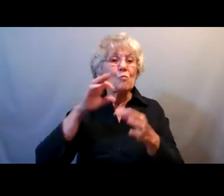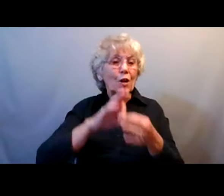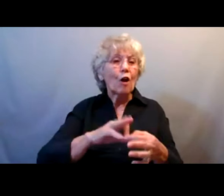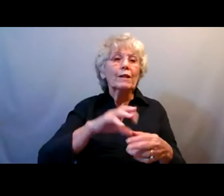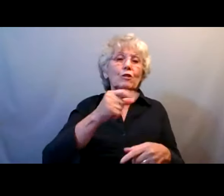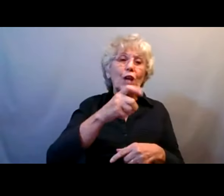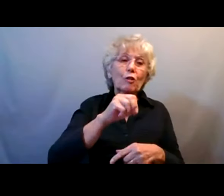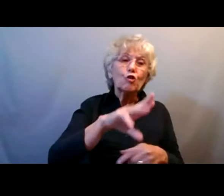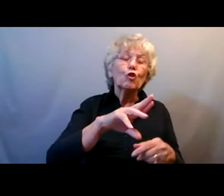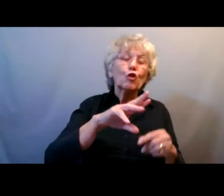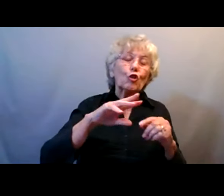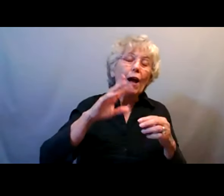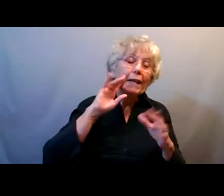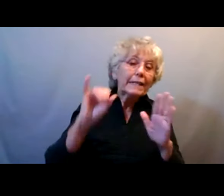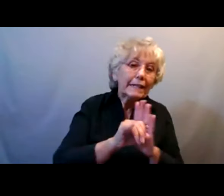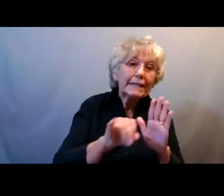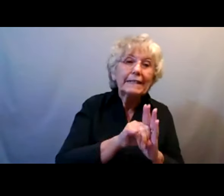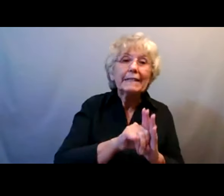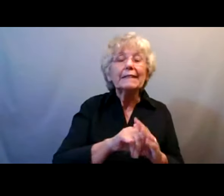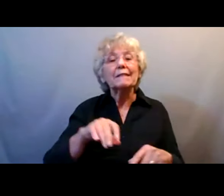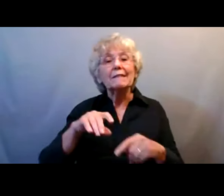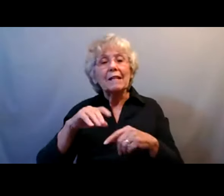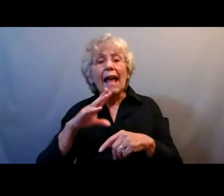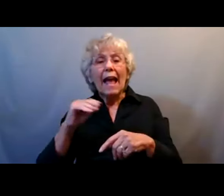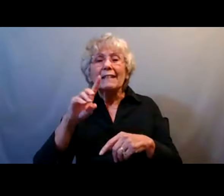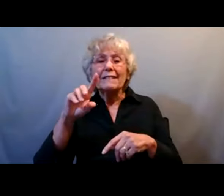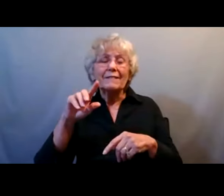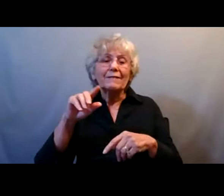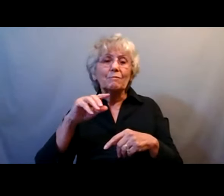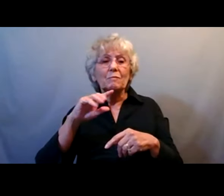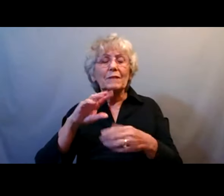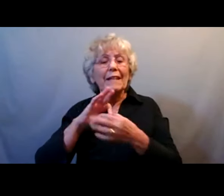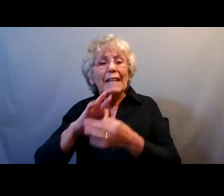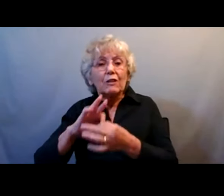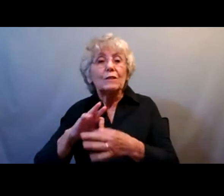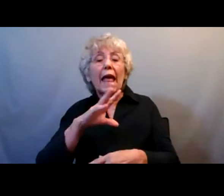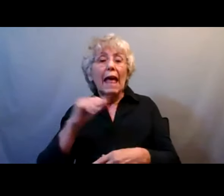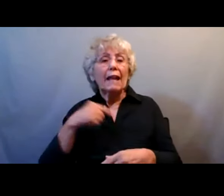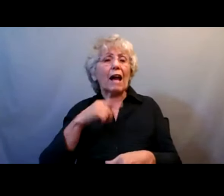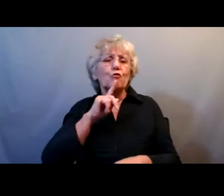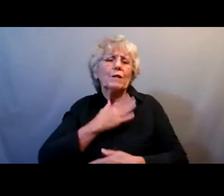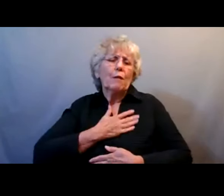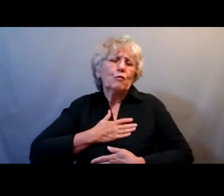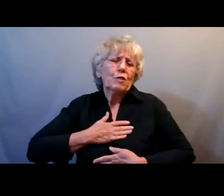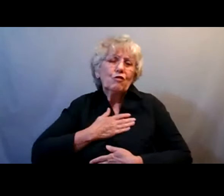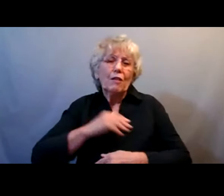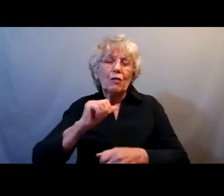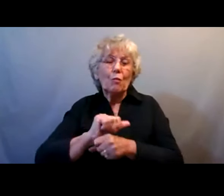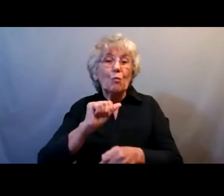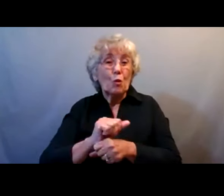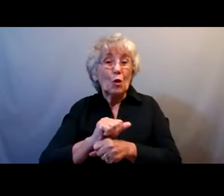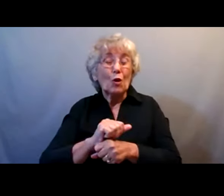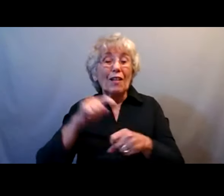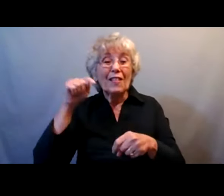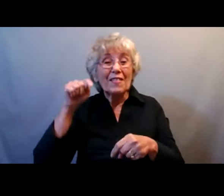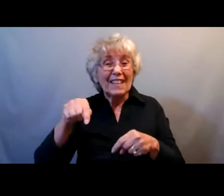think there's always a lot of work to be done. And I truly appreciate the work that this group and others,